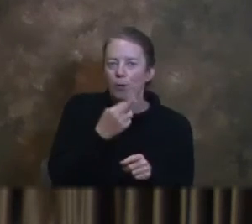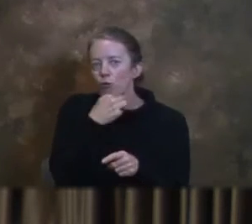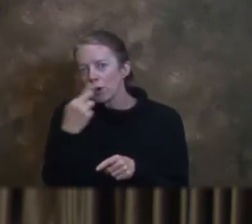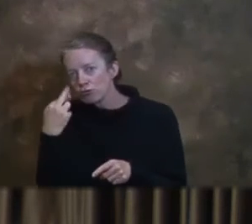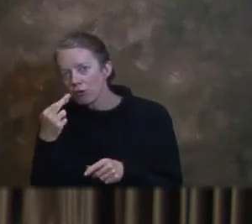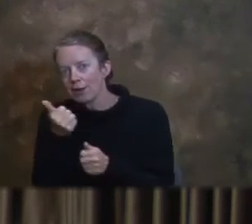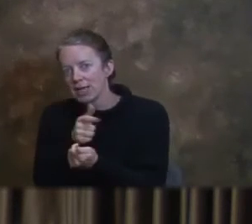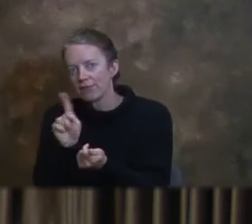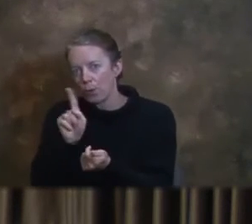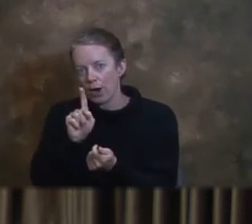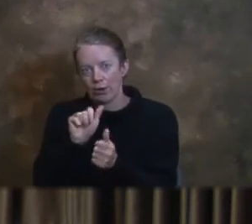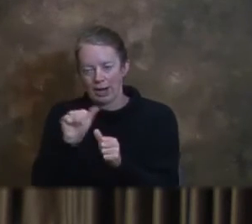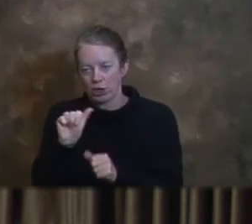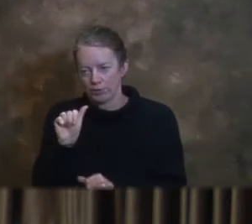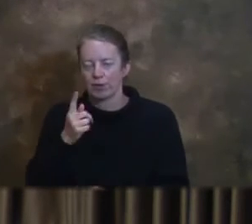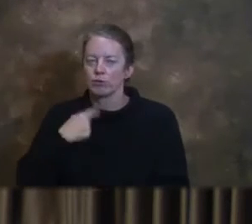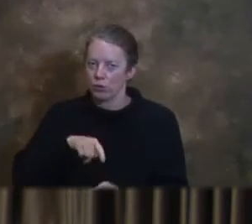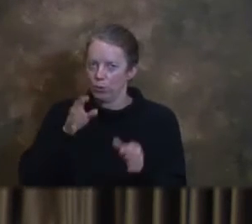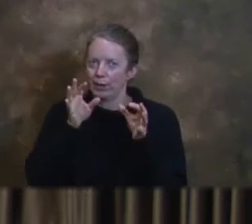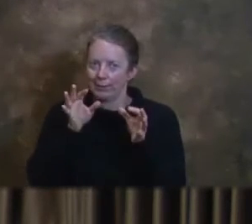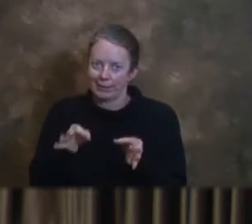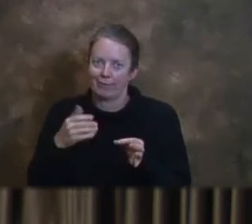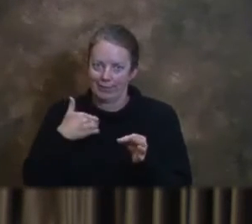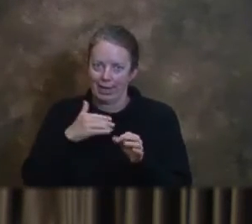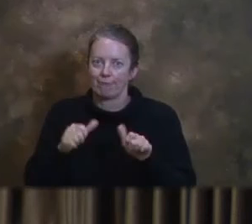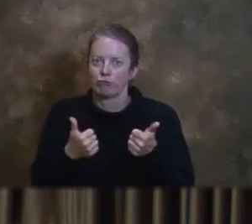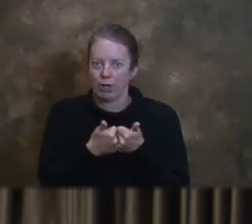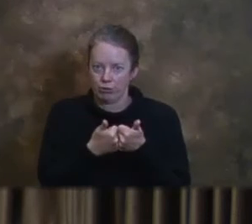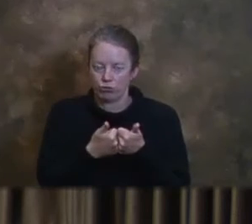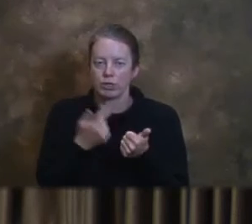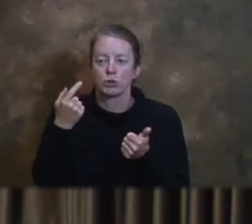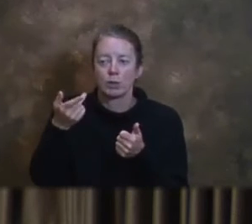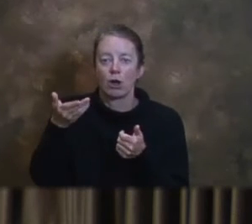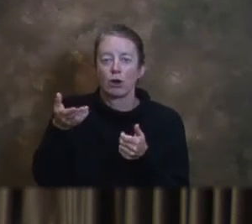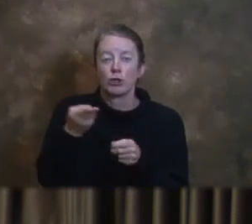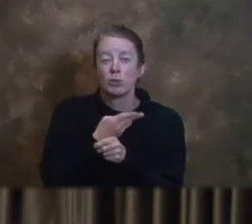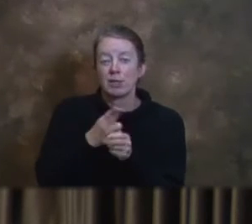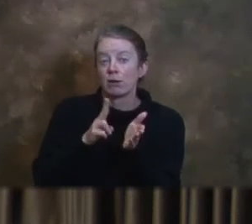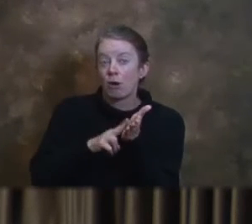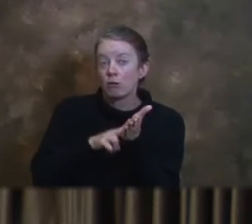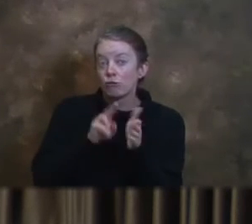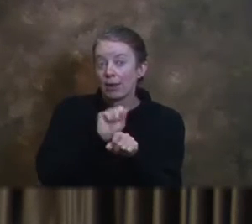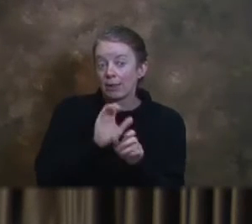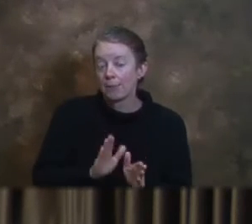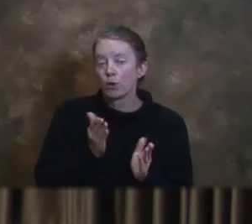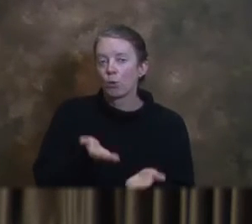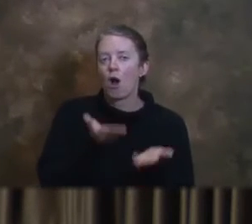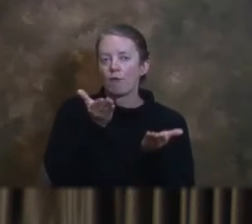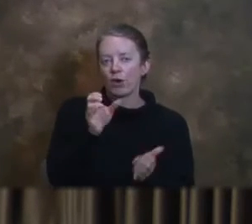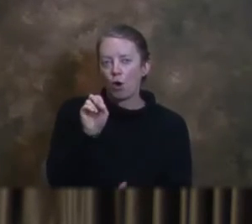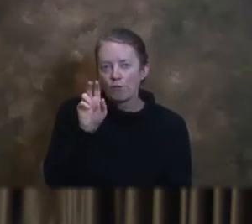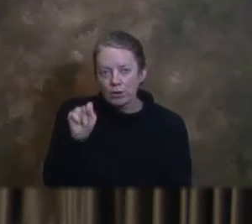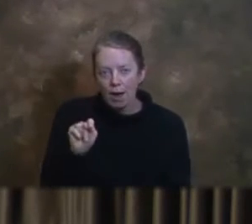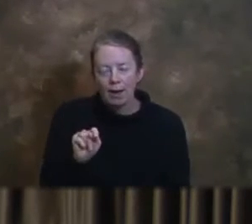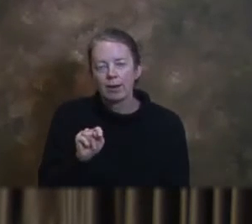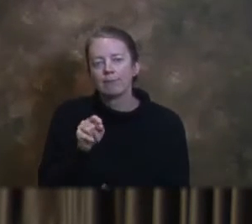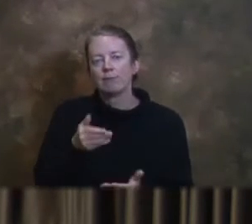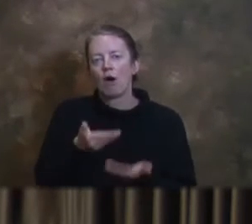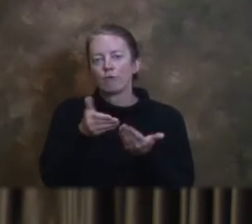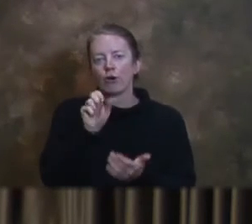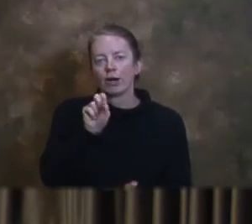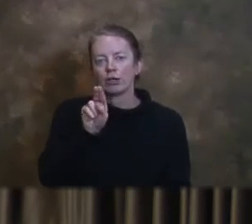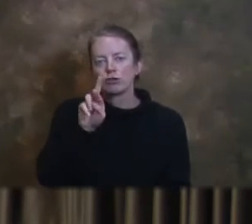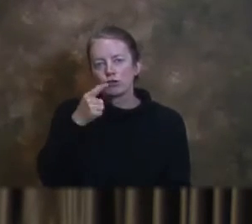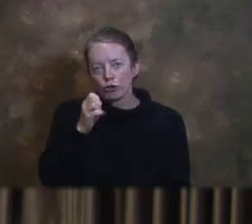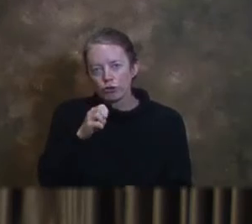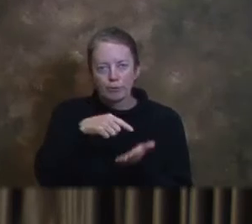And so we have challenges in many places. We're using contract labor, offering overtime, surge pay, et cetera, all the strategies that we